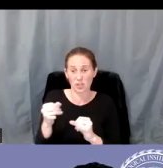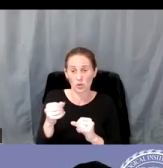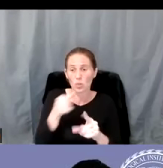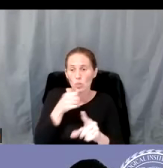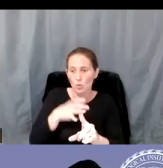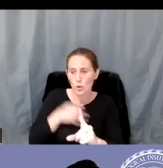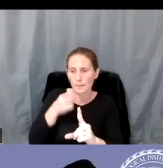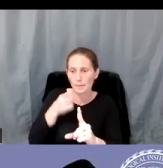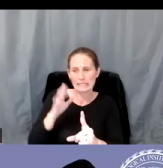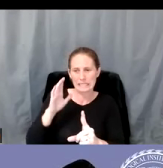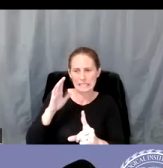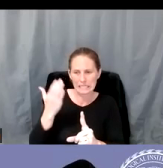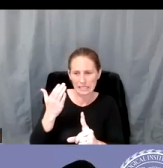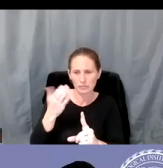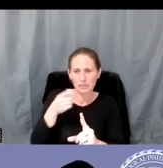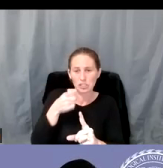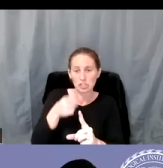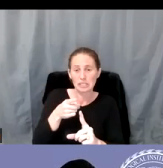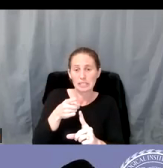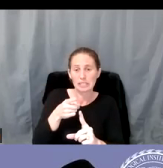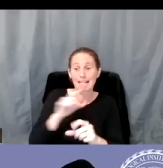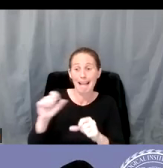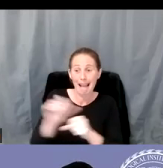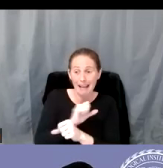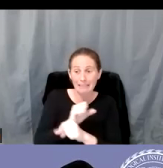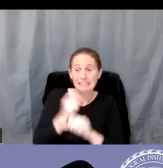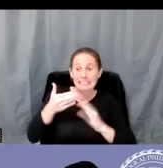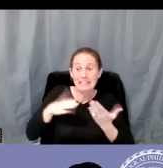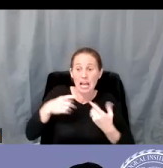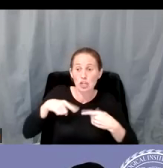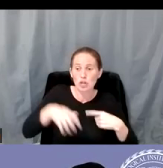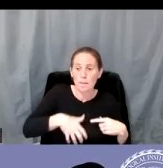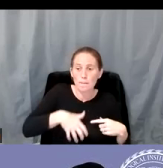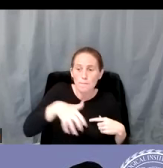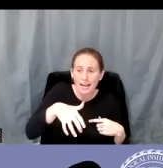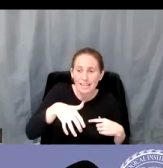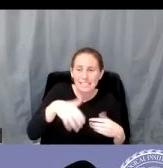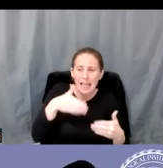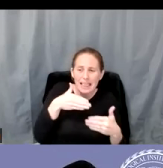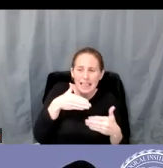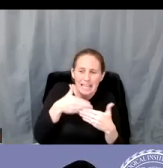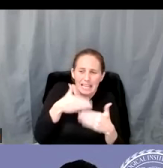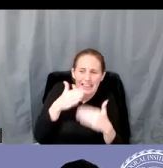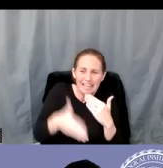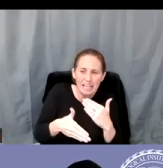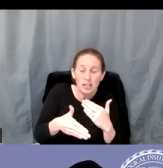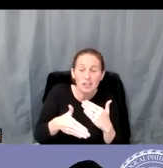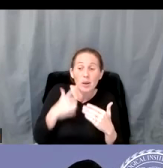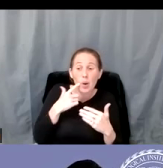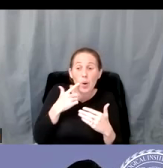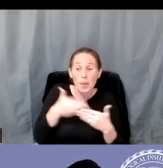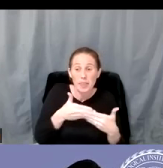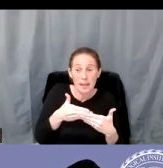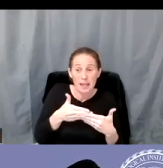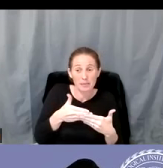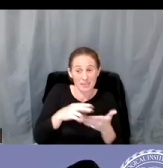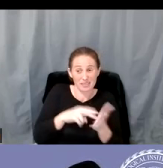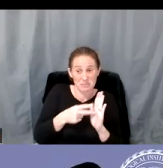it seems if she actually died during pregnancy right at the very end, so the infant was either born